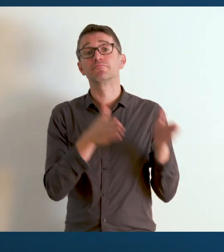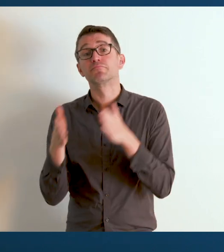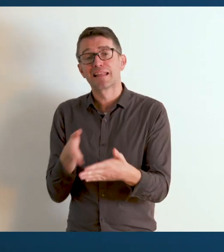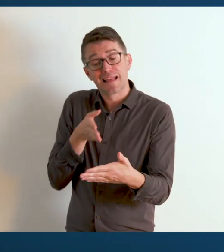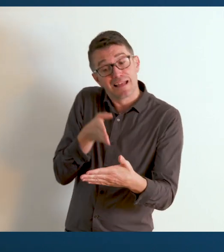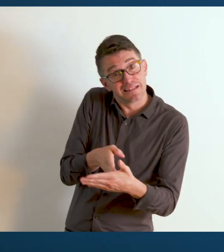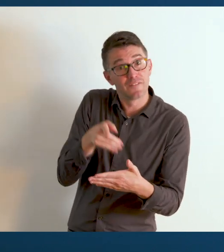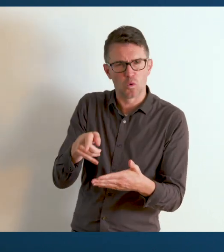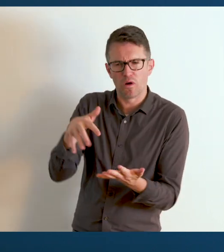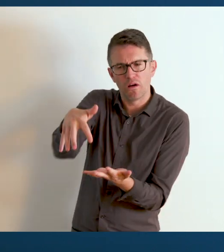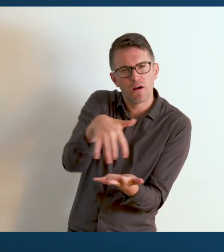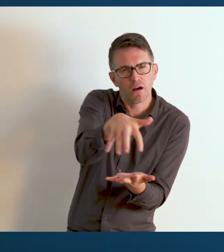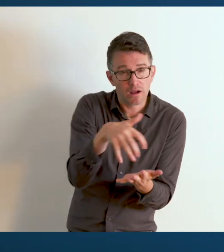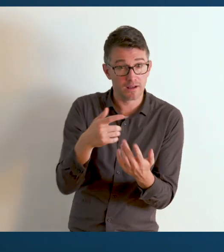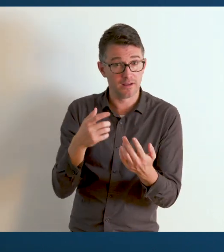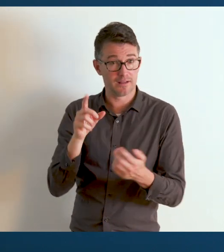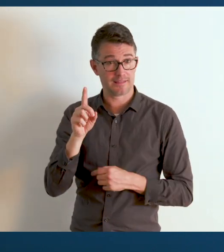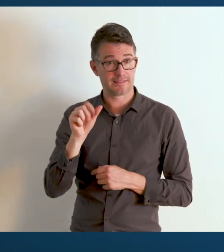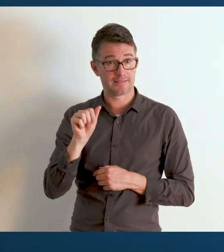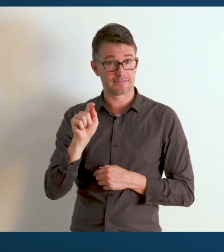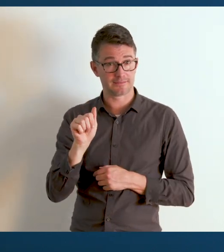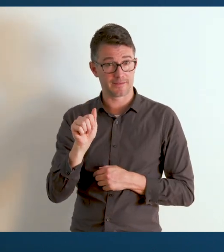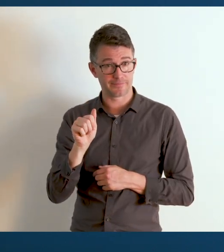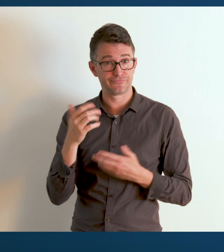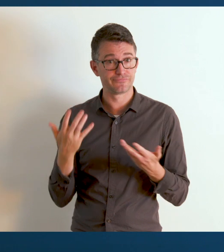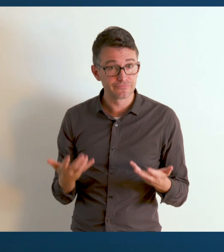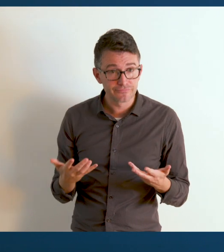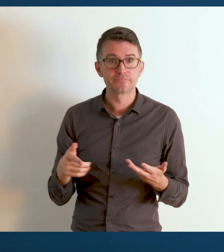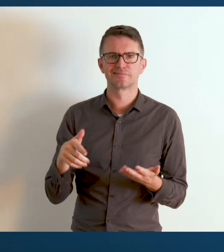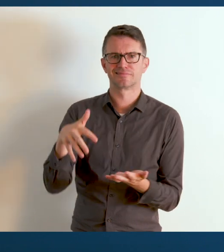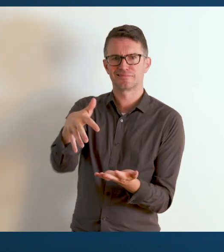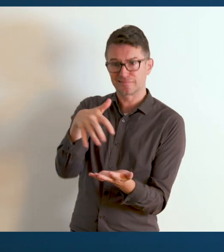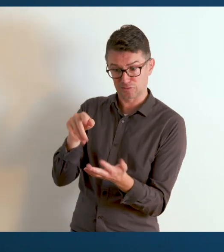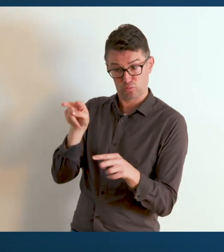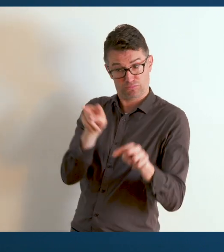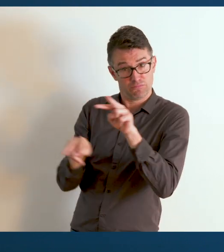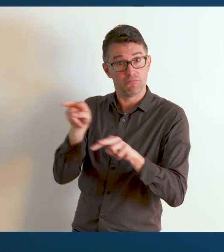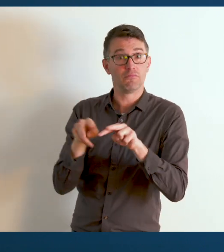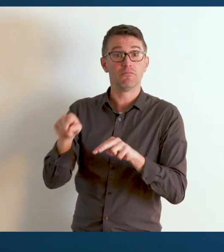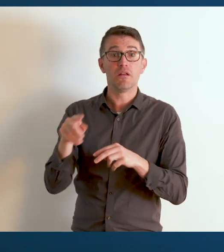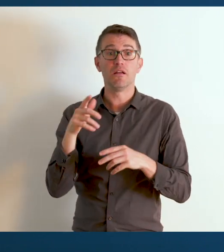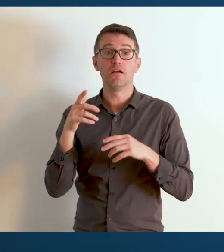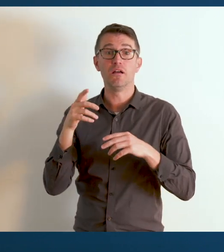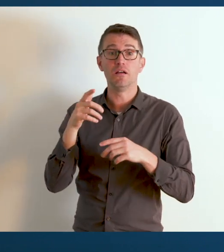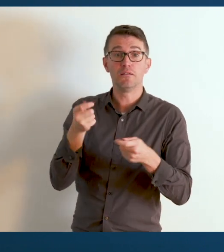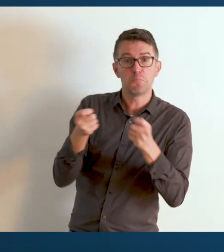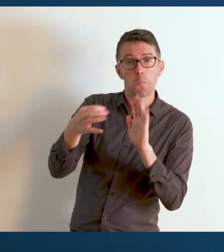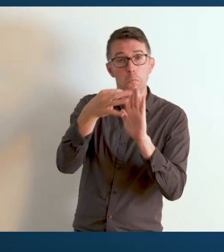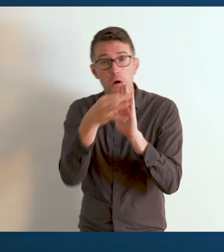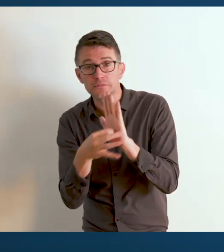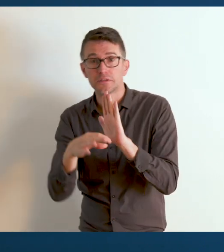collecting data on disability is through administrative records. These are data collections to monitor and